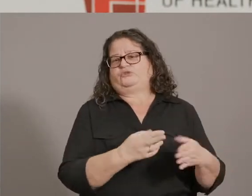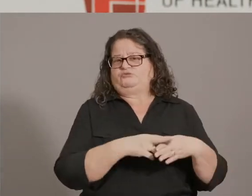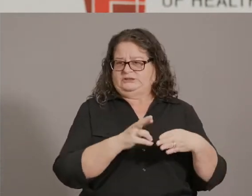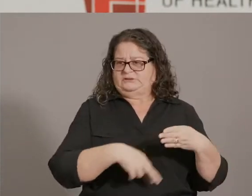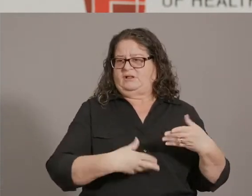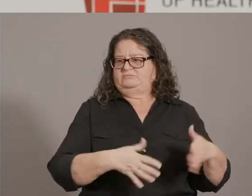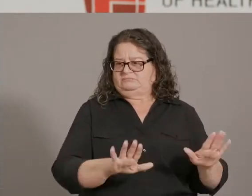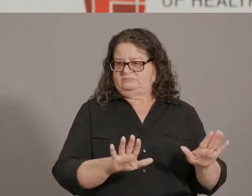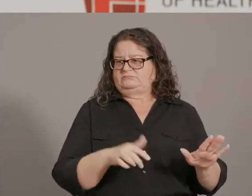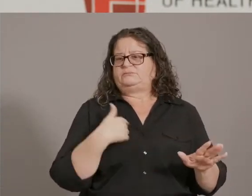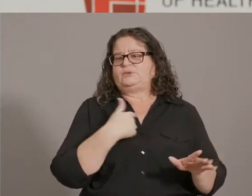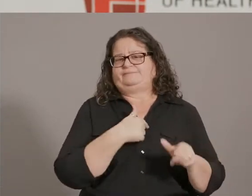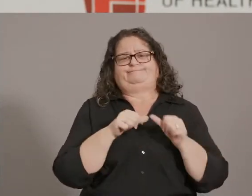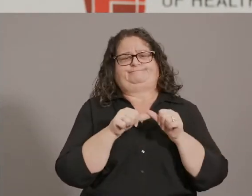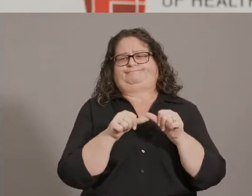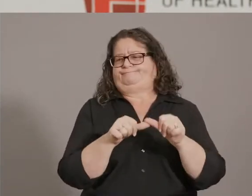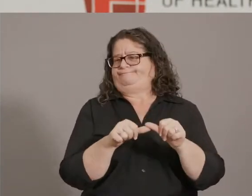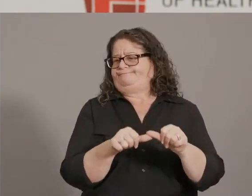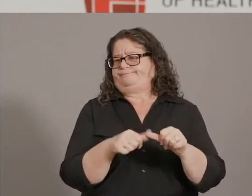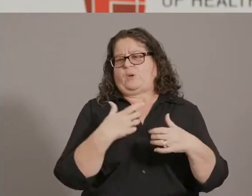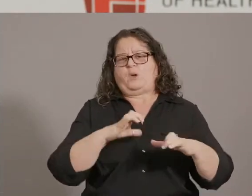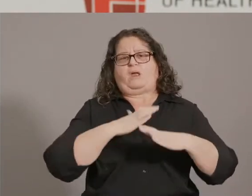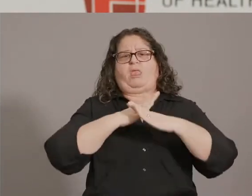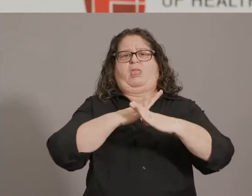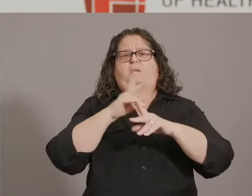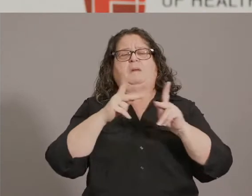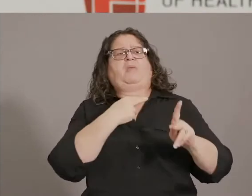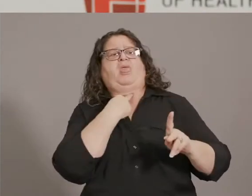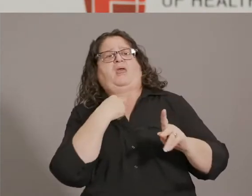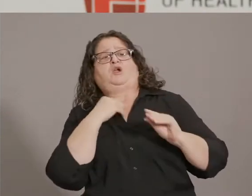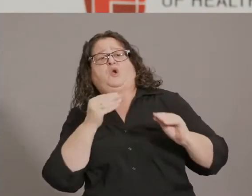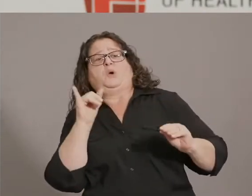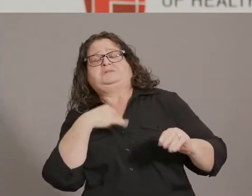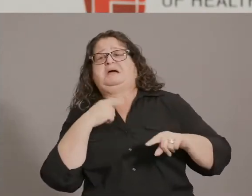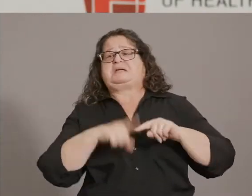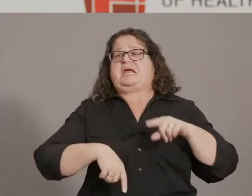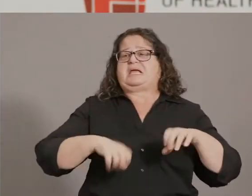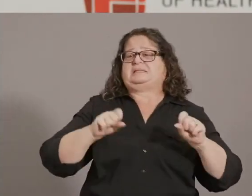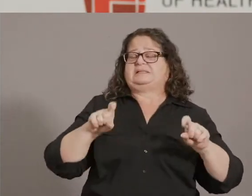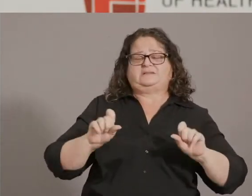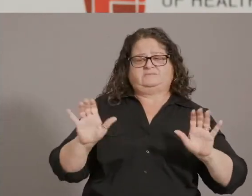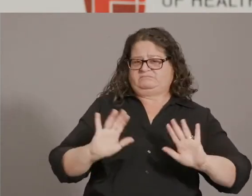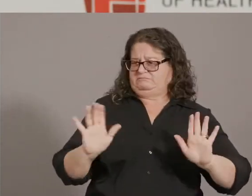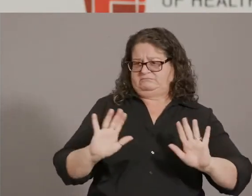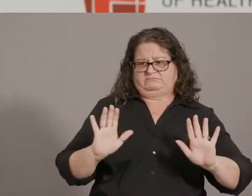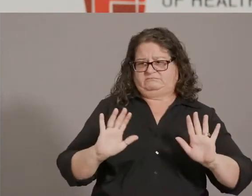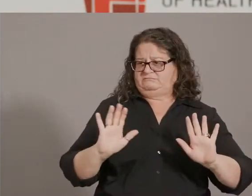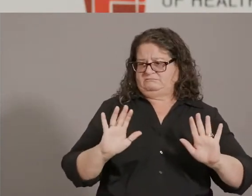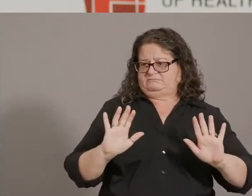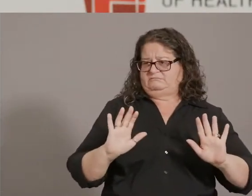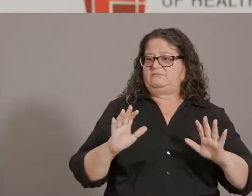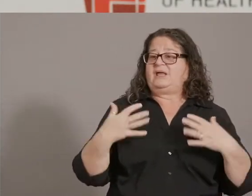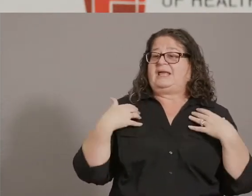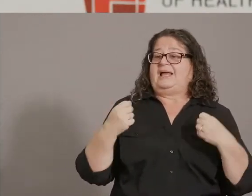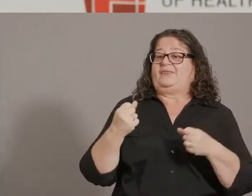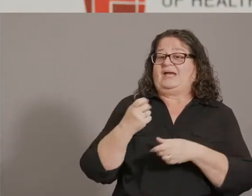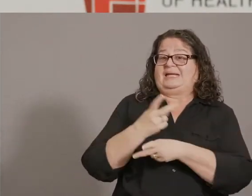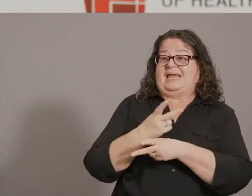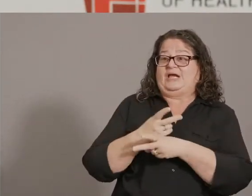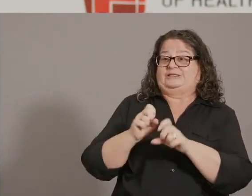there is barrier-free testing, but also realizing that the healthcare system is providing testing as well.